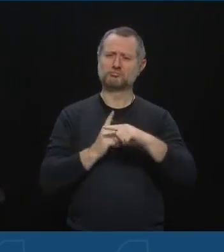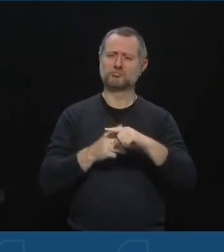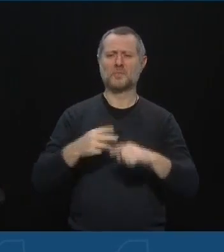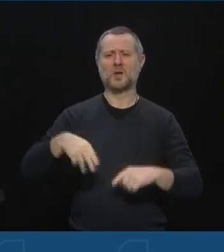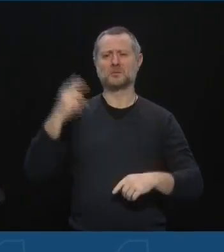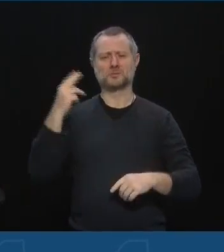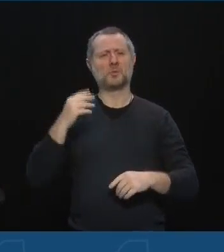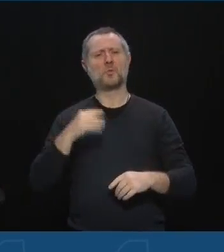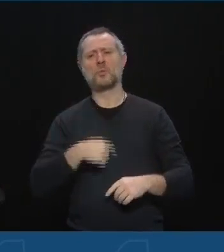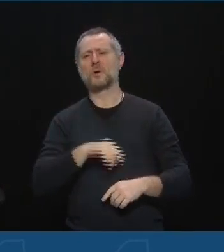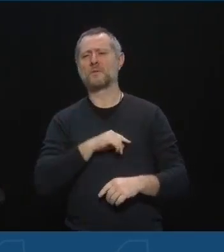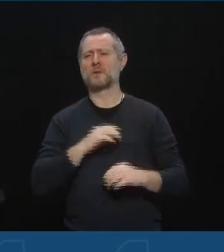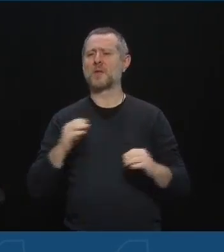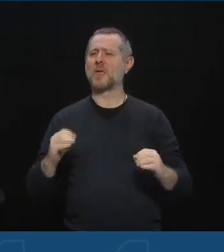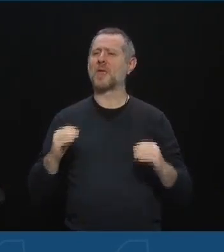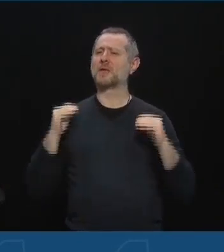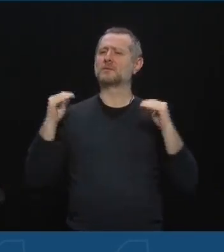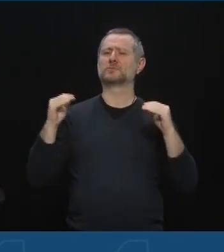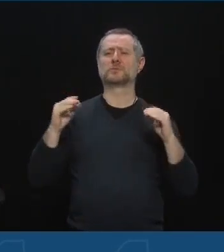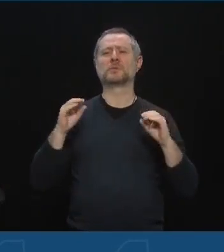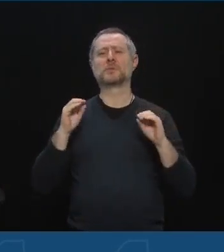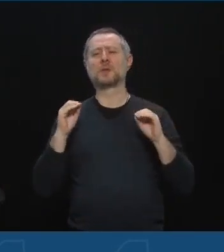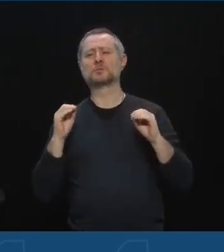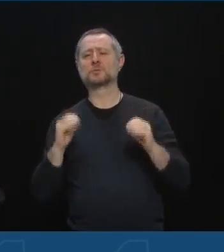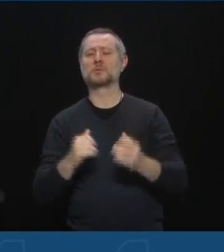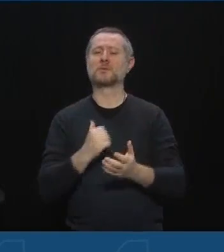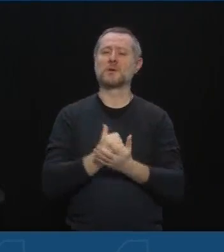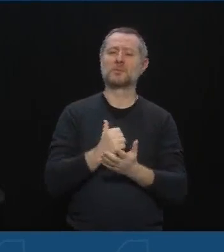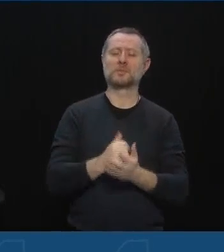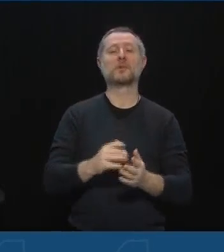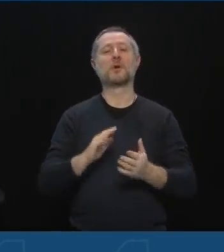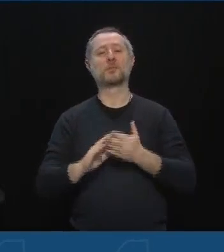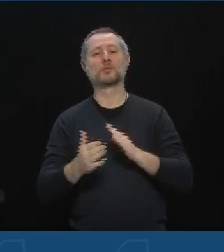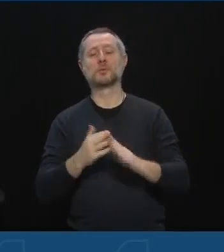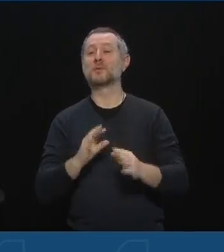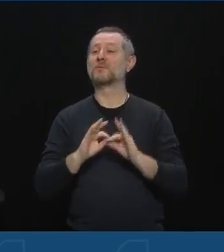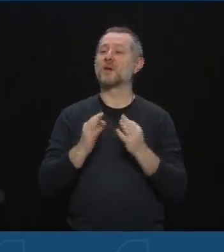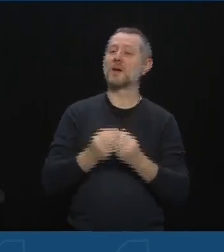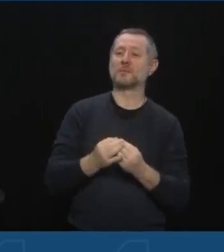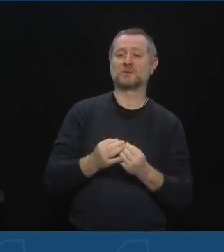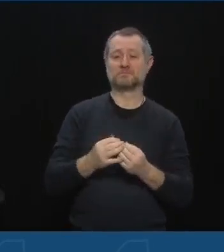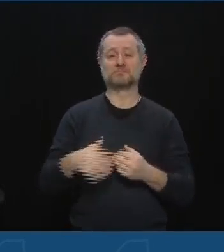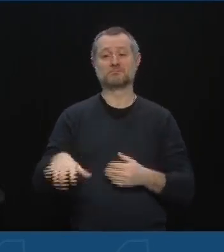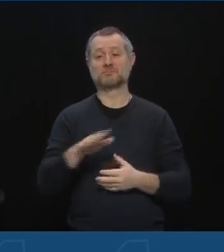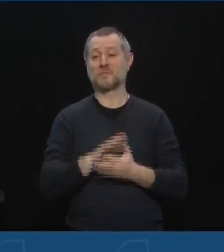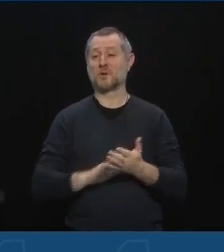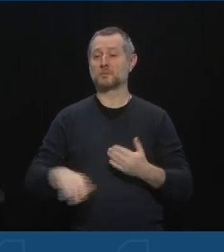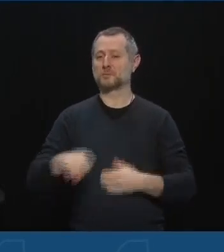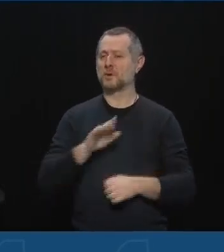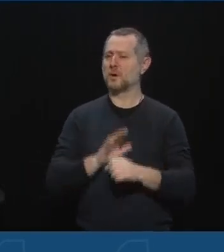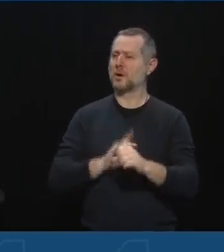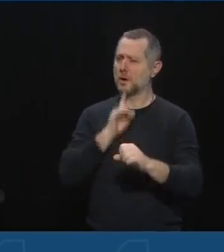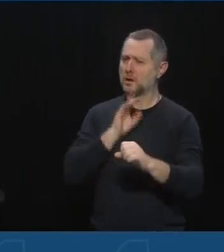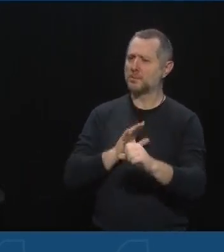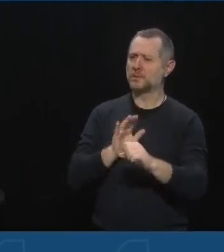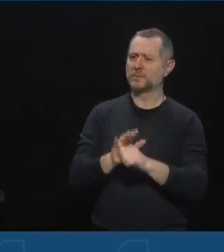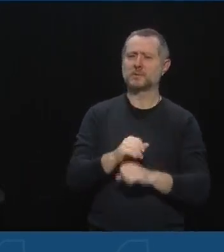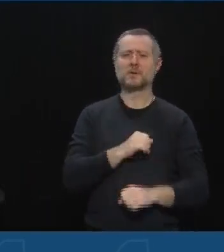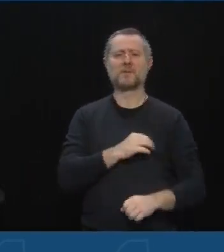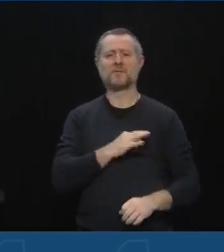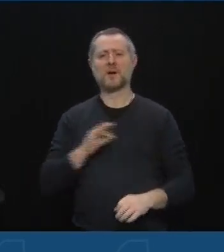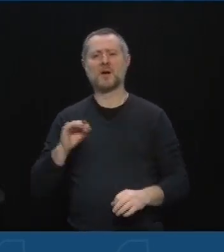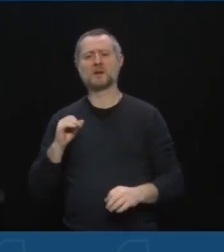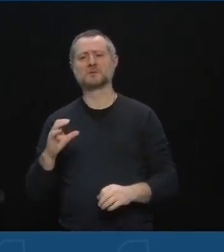lives of students, families, and our community. Today, the college's dedicated faculty and staff educate and inspire more